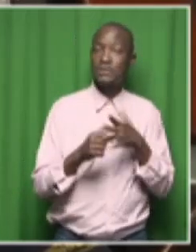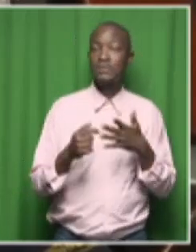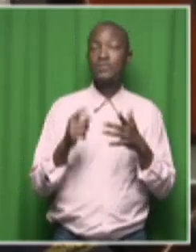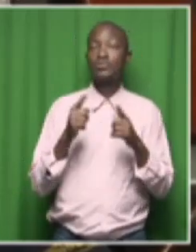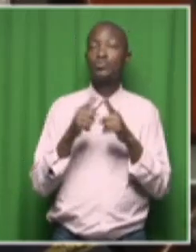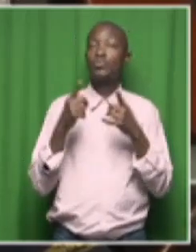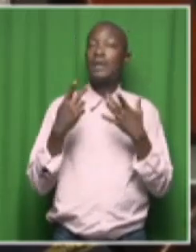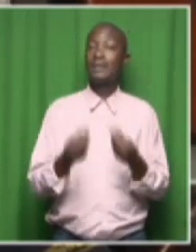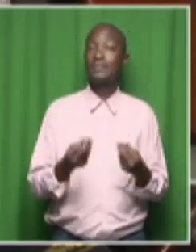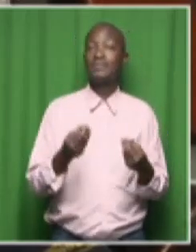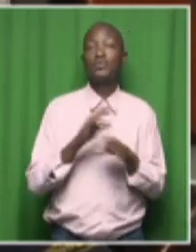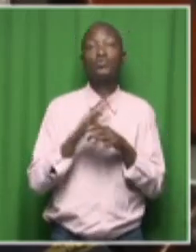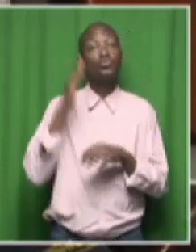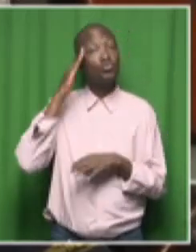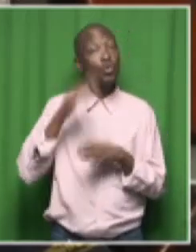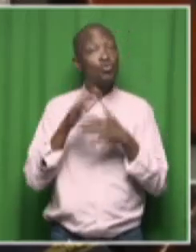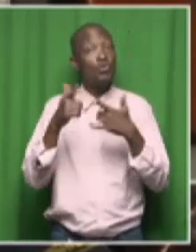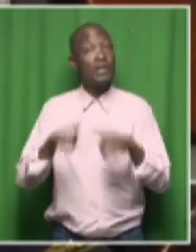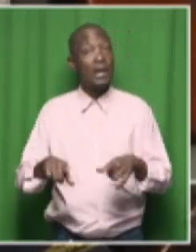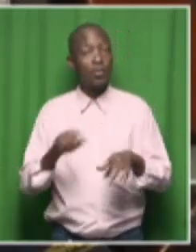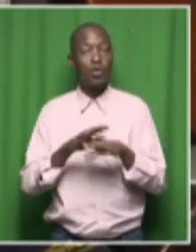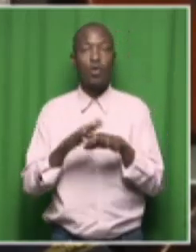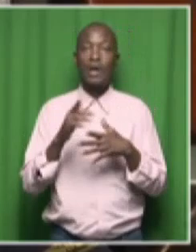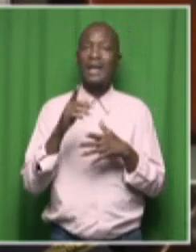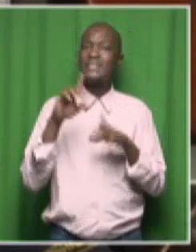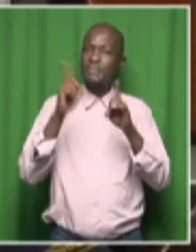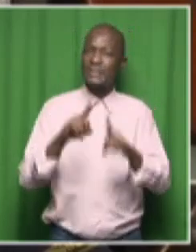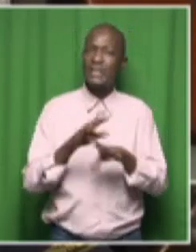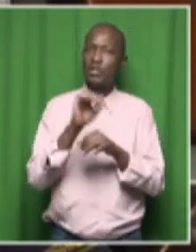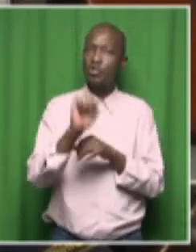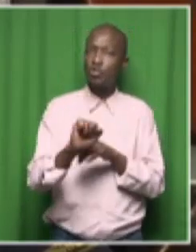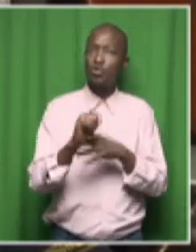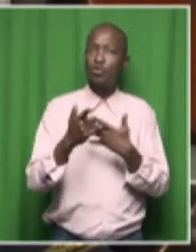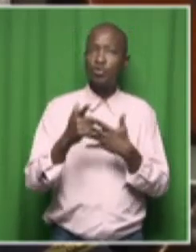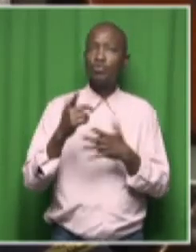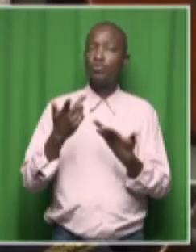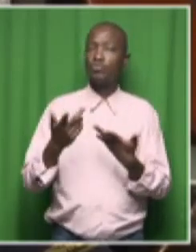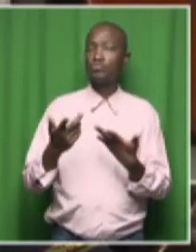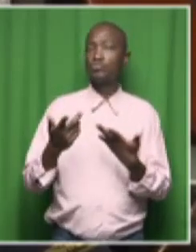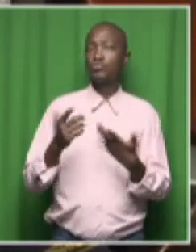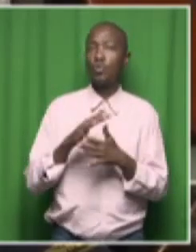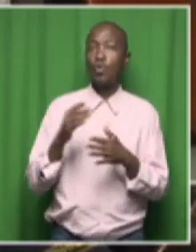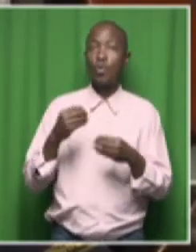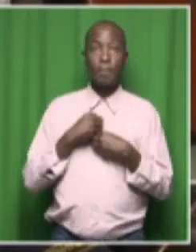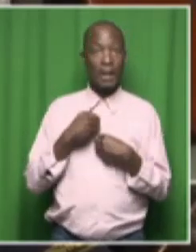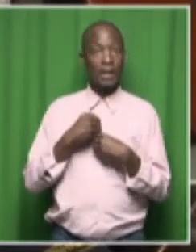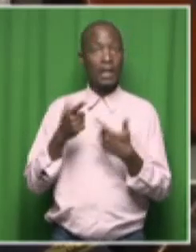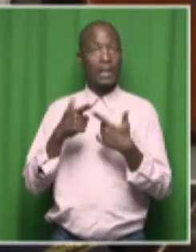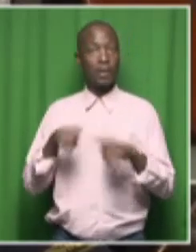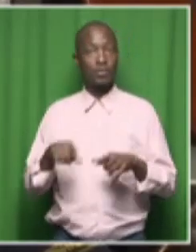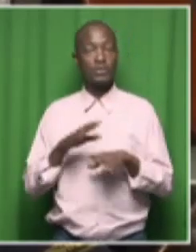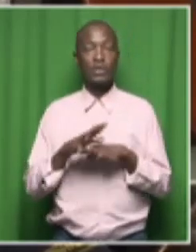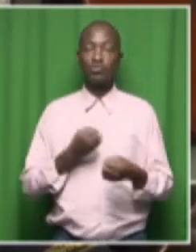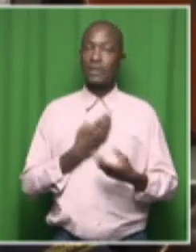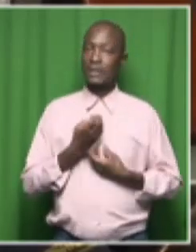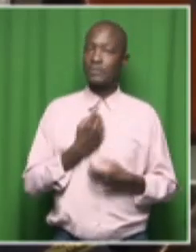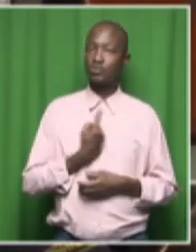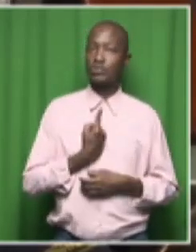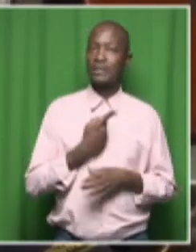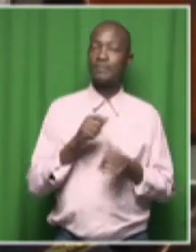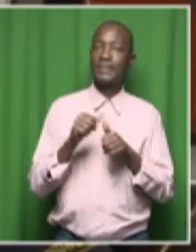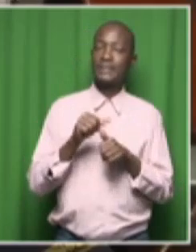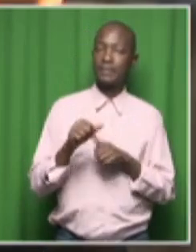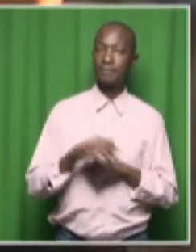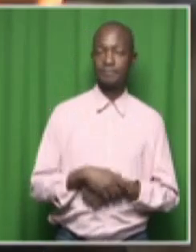have or to know your language, especially your mother tongue, so that you'll be able to express yourself better. Yeah. Are